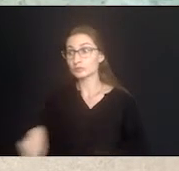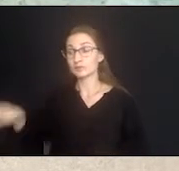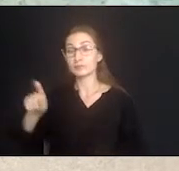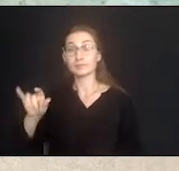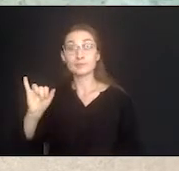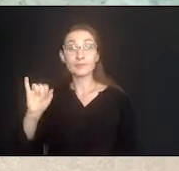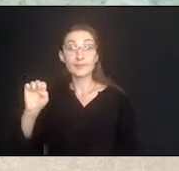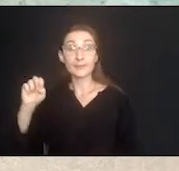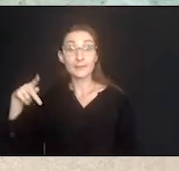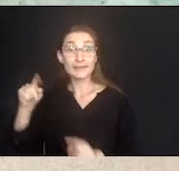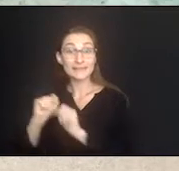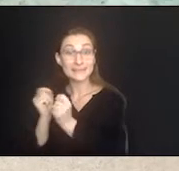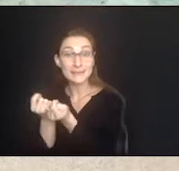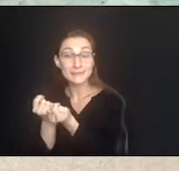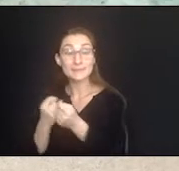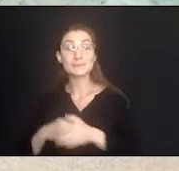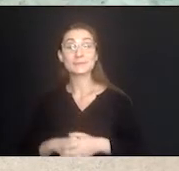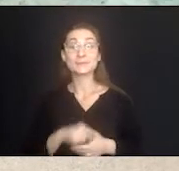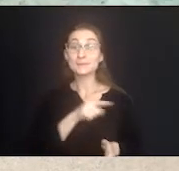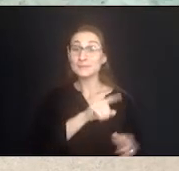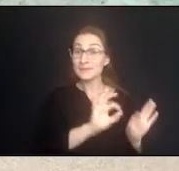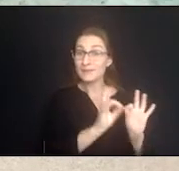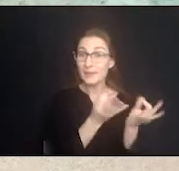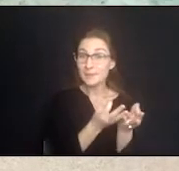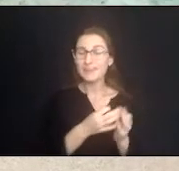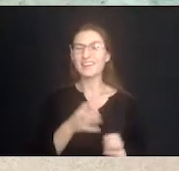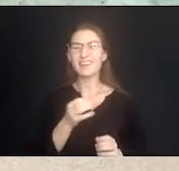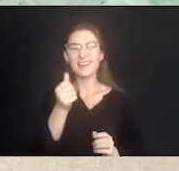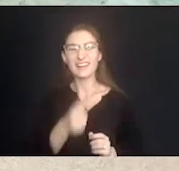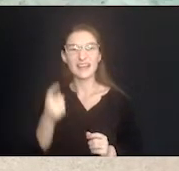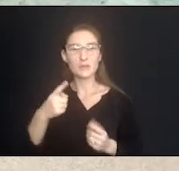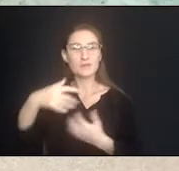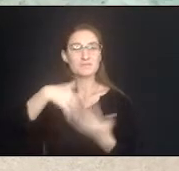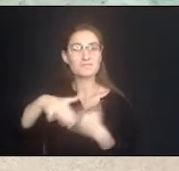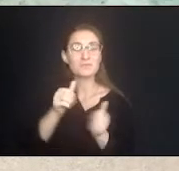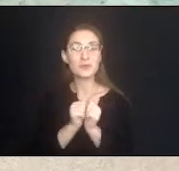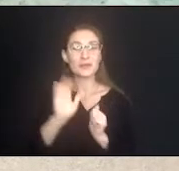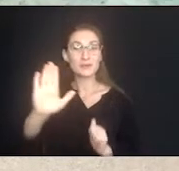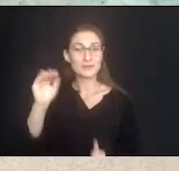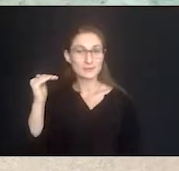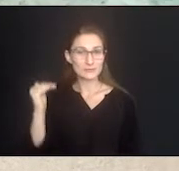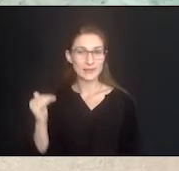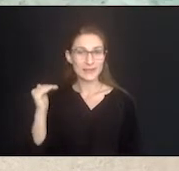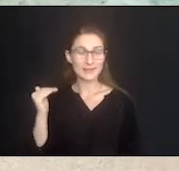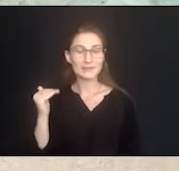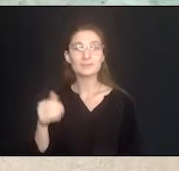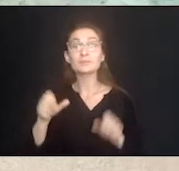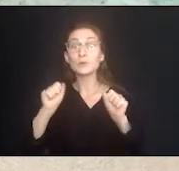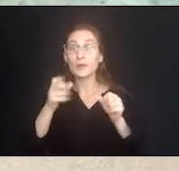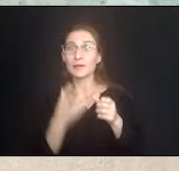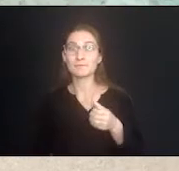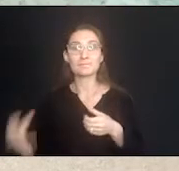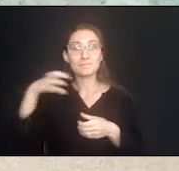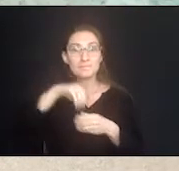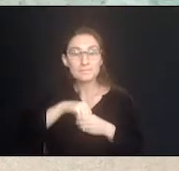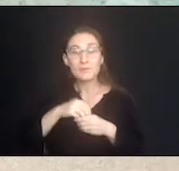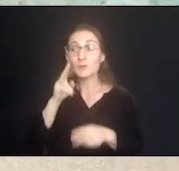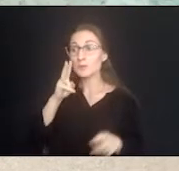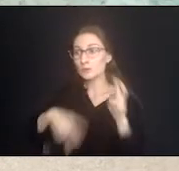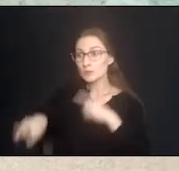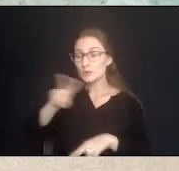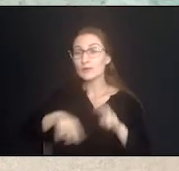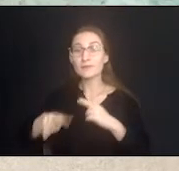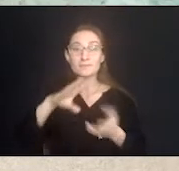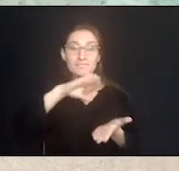talk about working collaboratively with your child's IEP team, family members, and anyone who interacts with your child